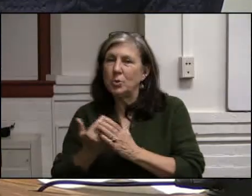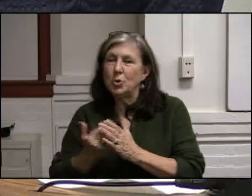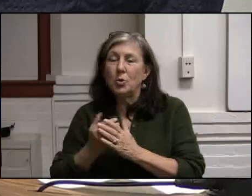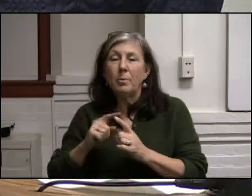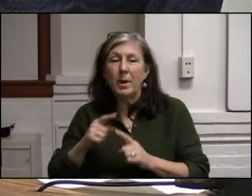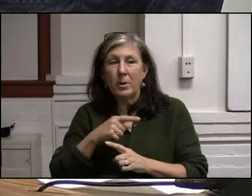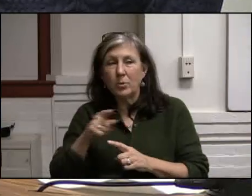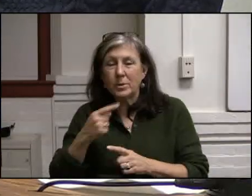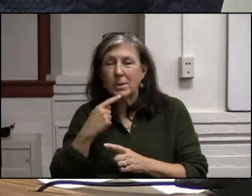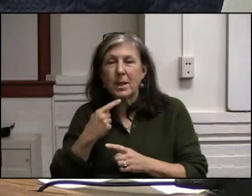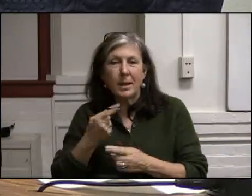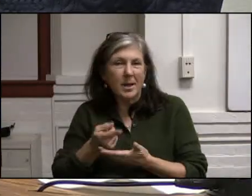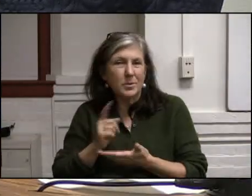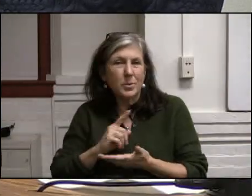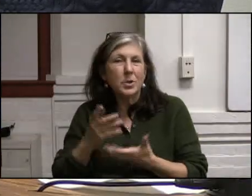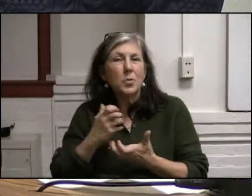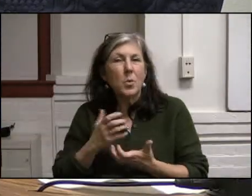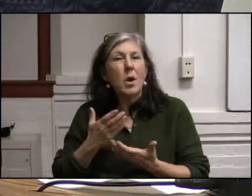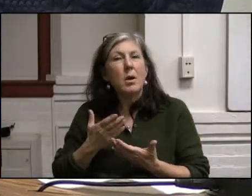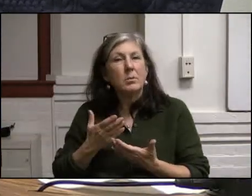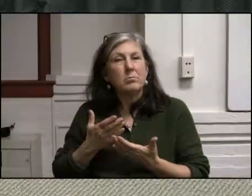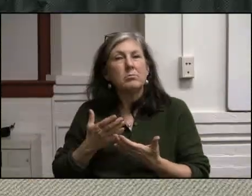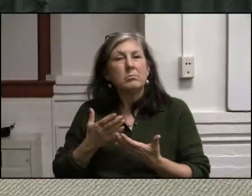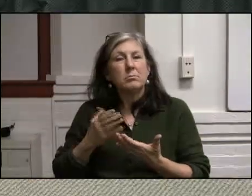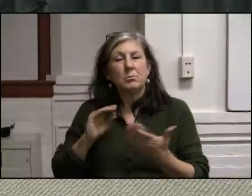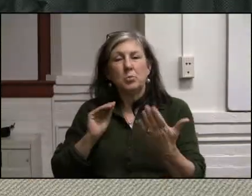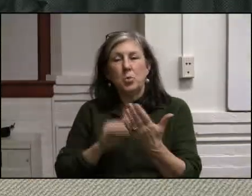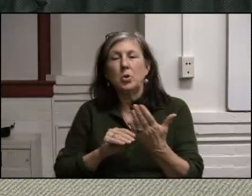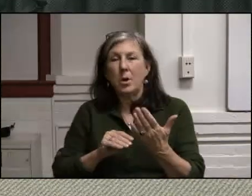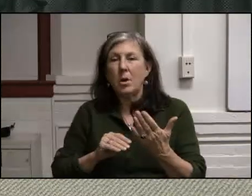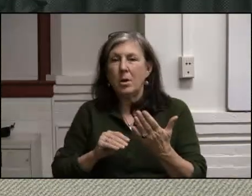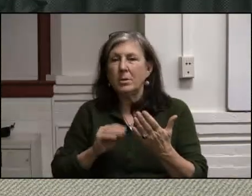week you'd like that to be presented to town meeting as a separate article.